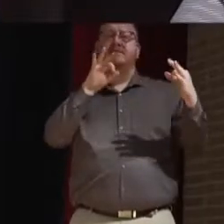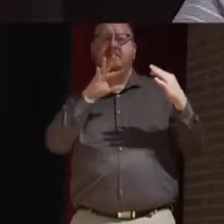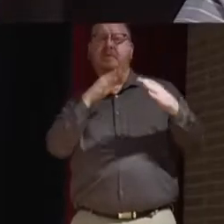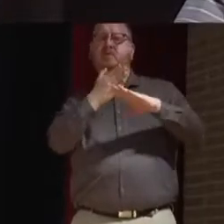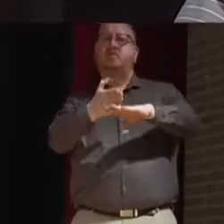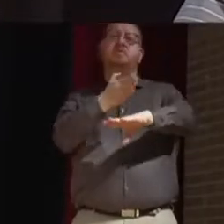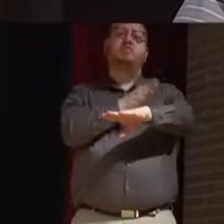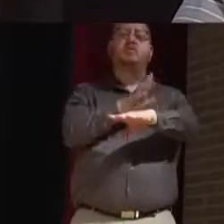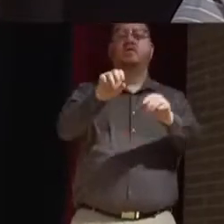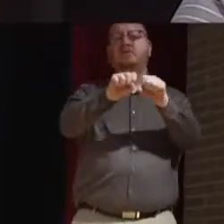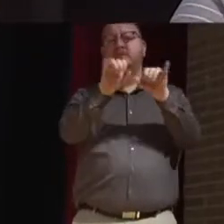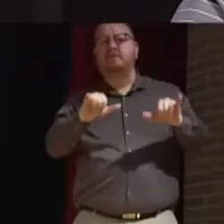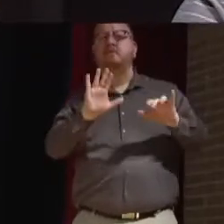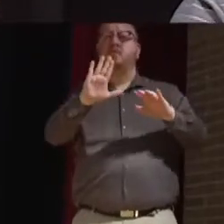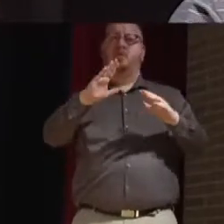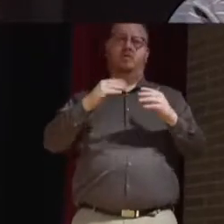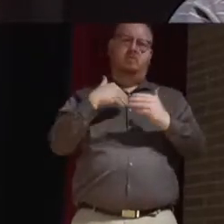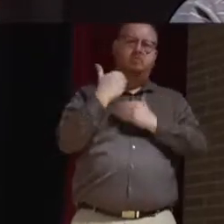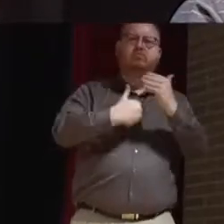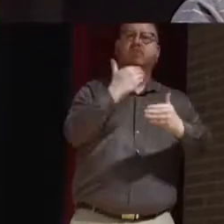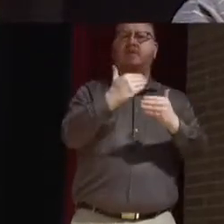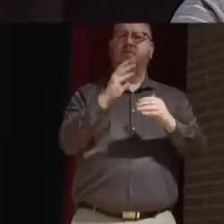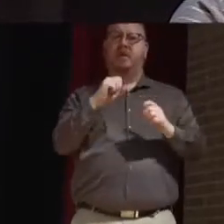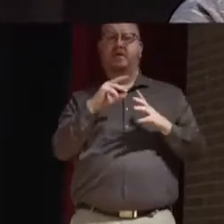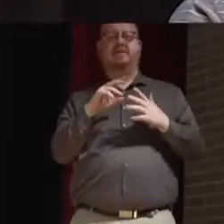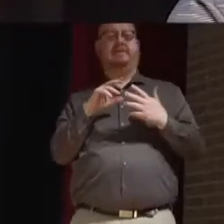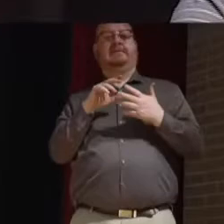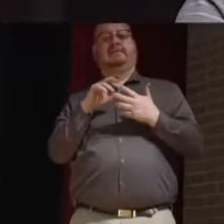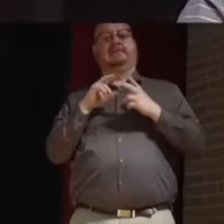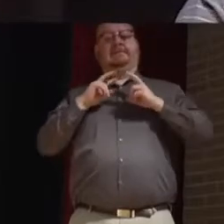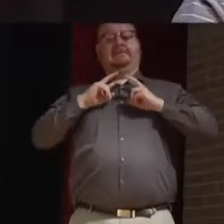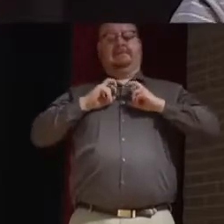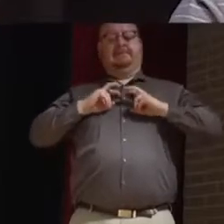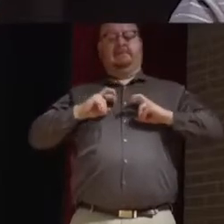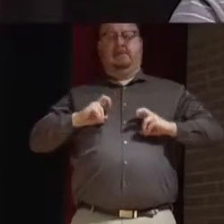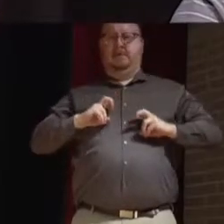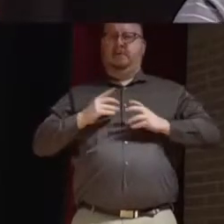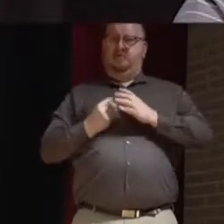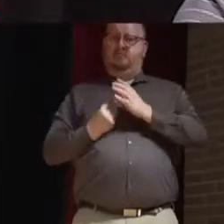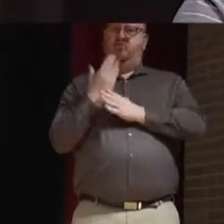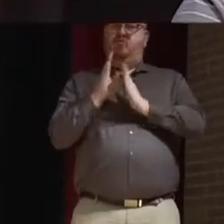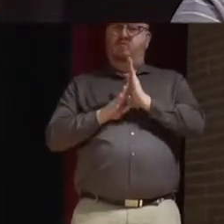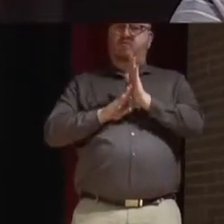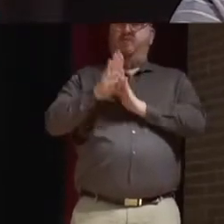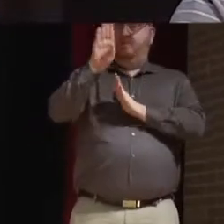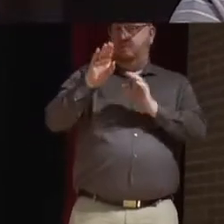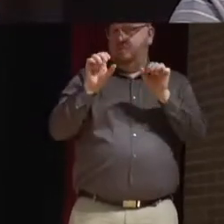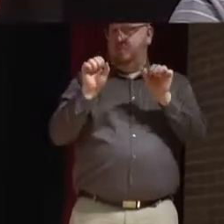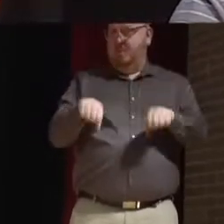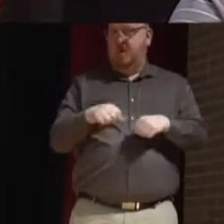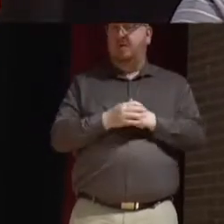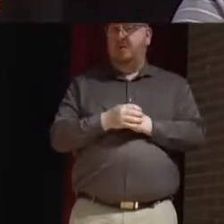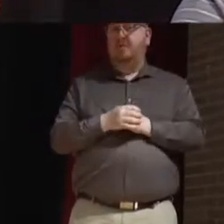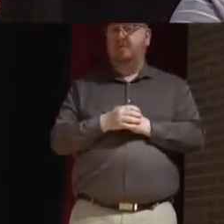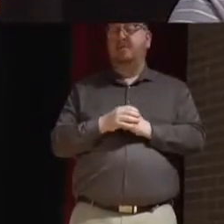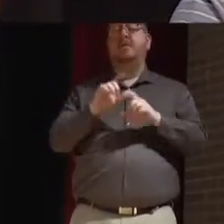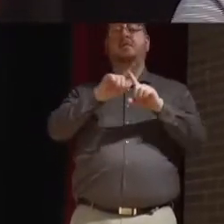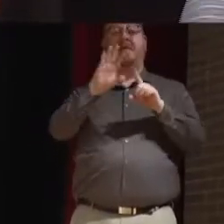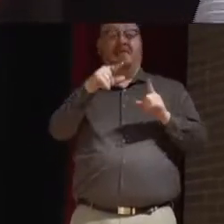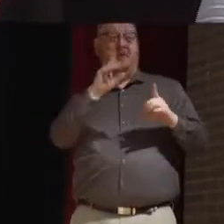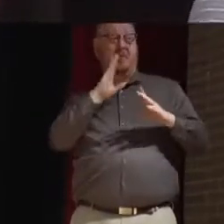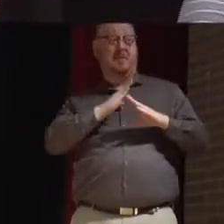system or your process, to self-critique and self-grow, but don't let that be what stops